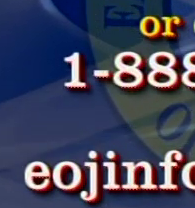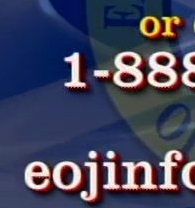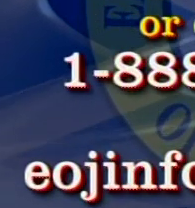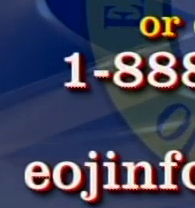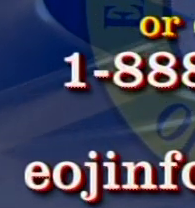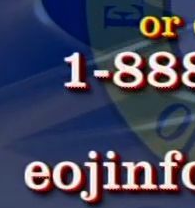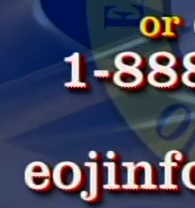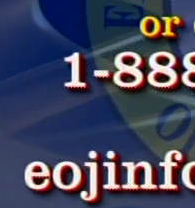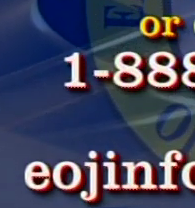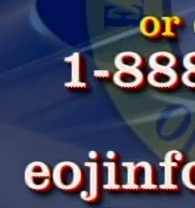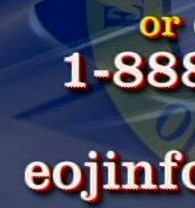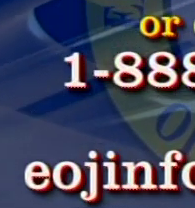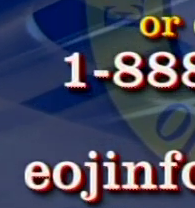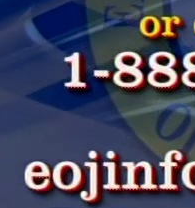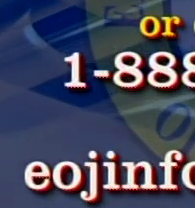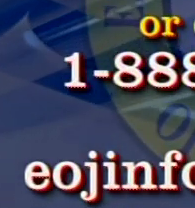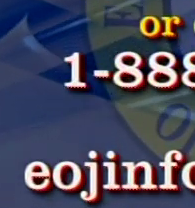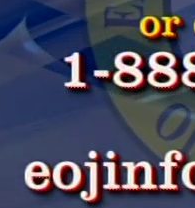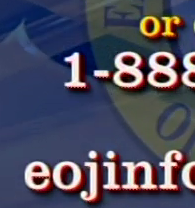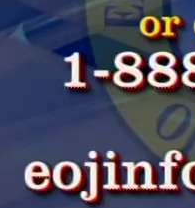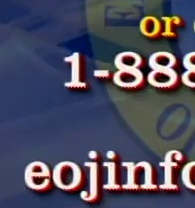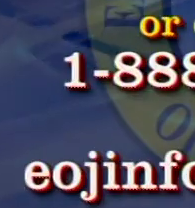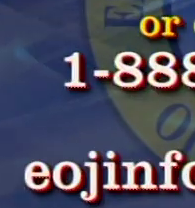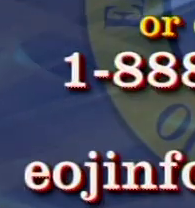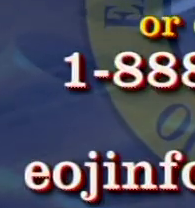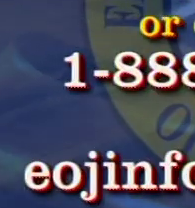1-888-991-VOTE. That's